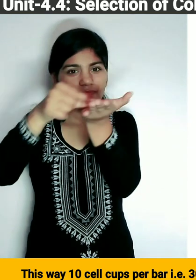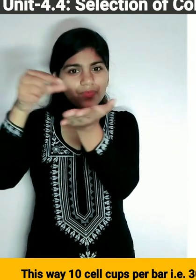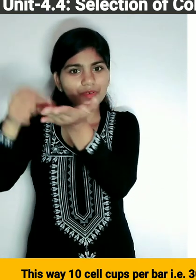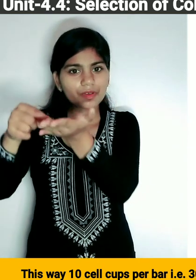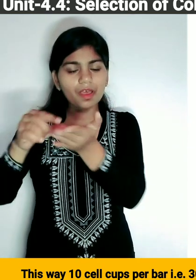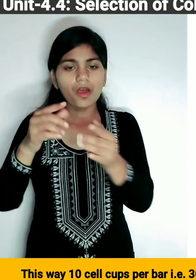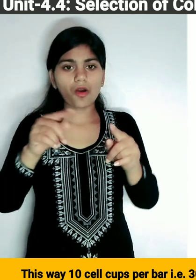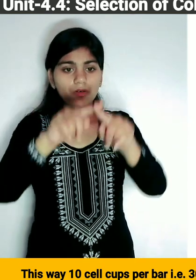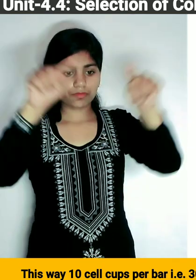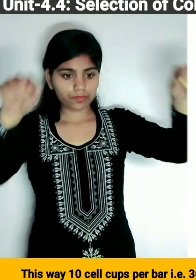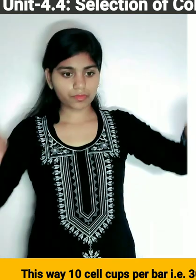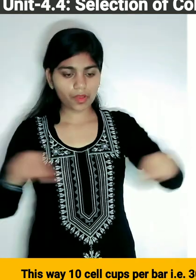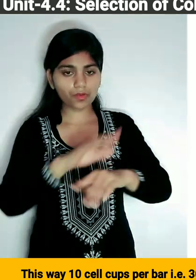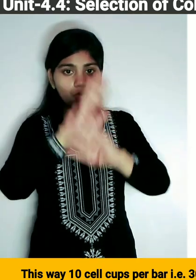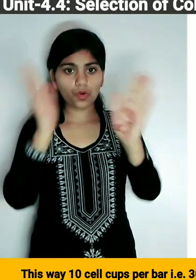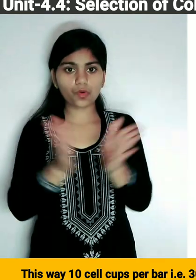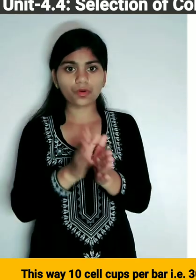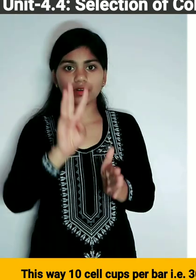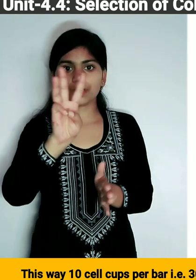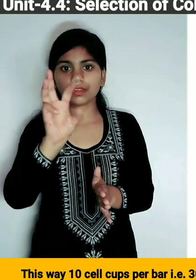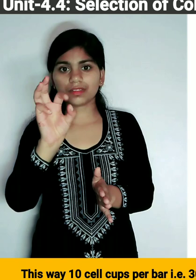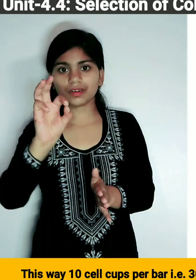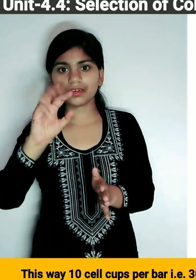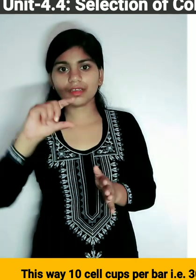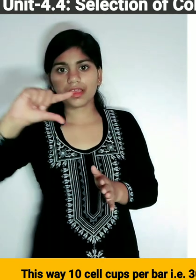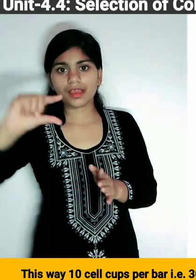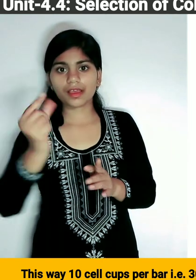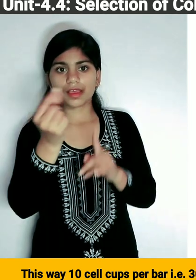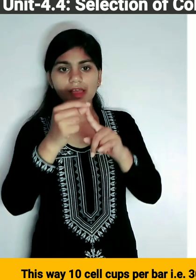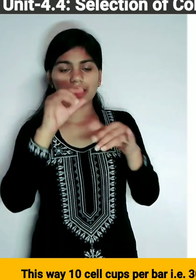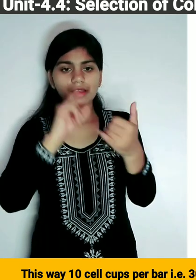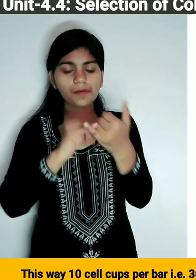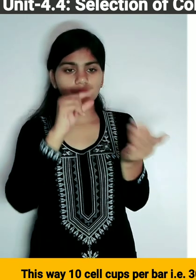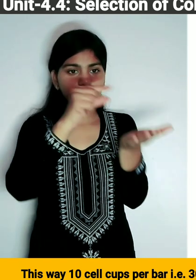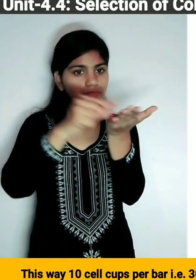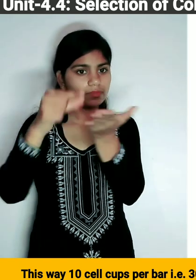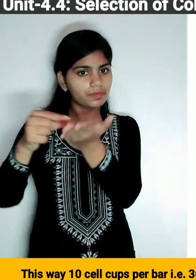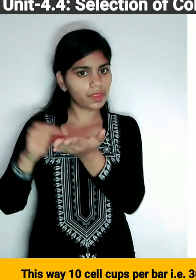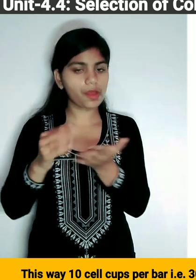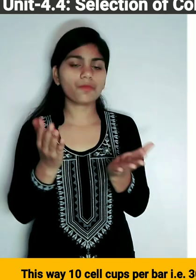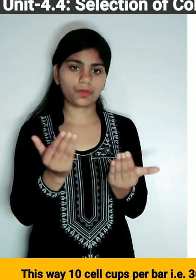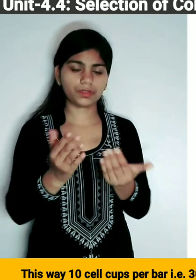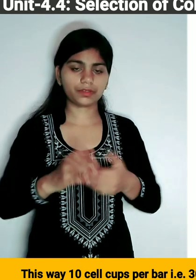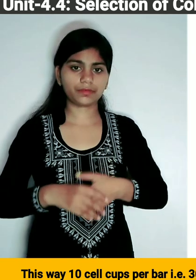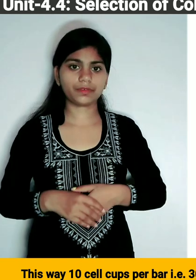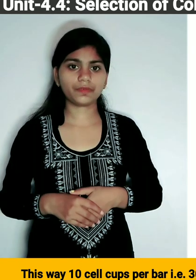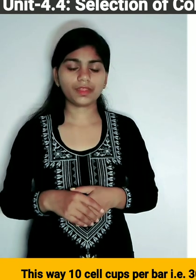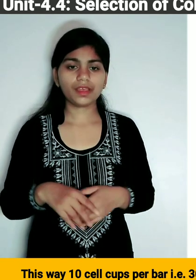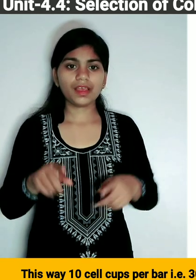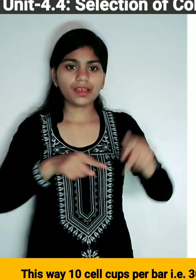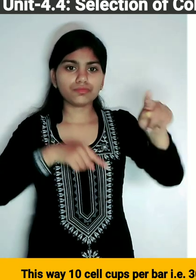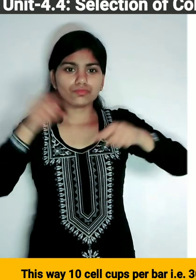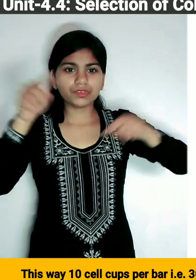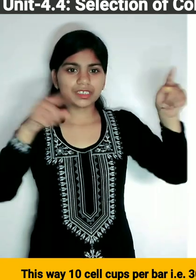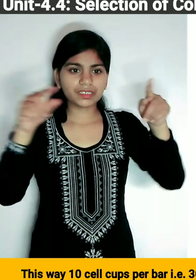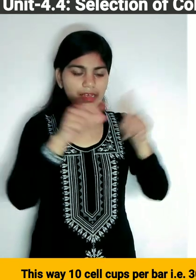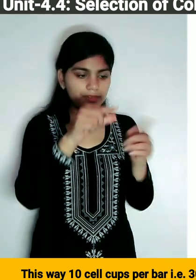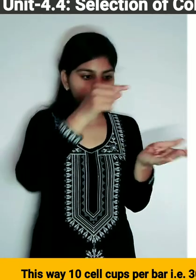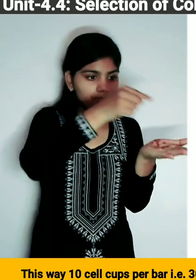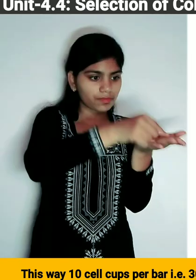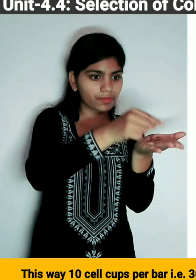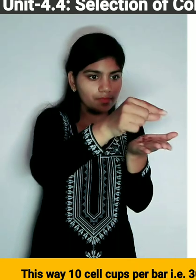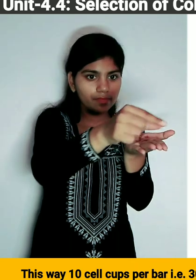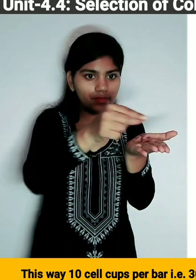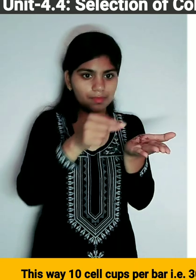may be fixed. If the cell cups are fixed in zigzag fashion, 15 cell